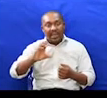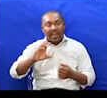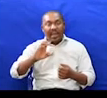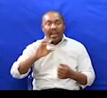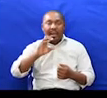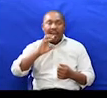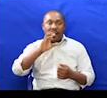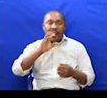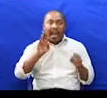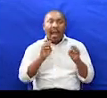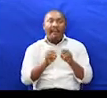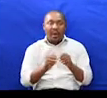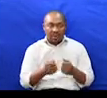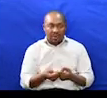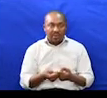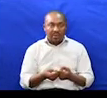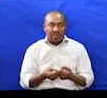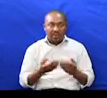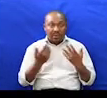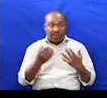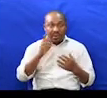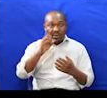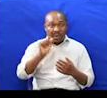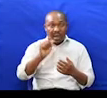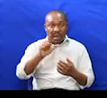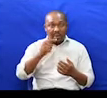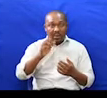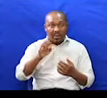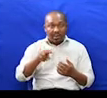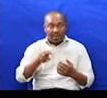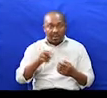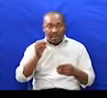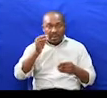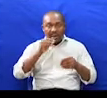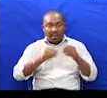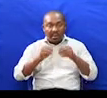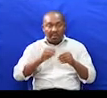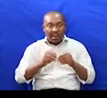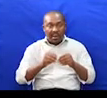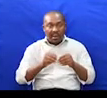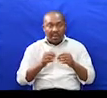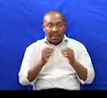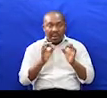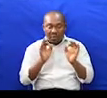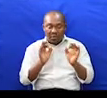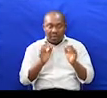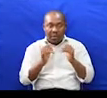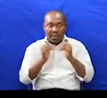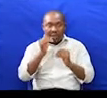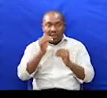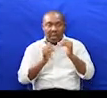That atom they combine in a huge ratio, in a